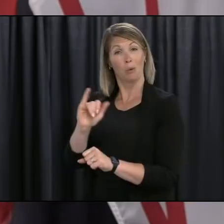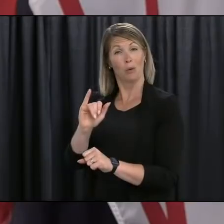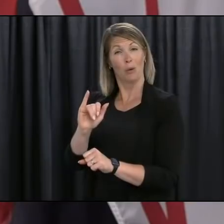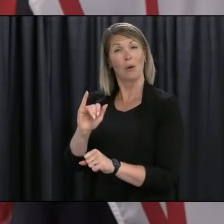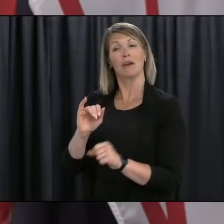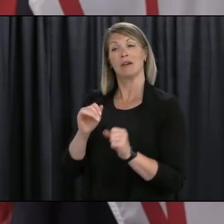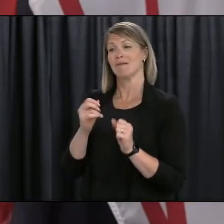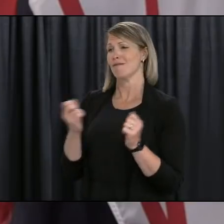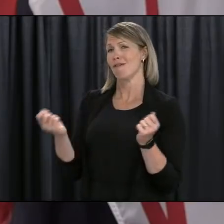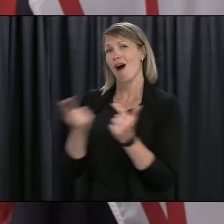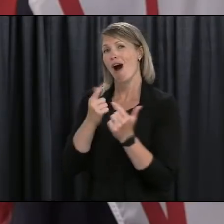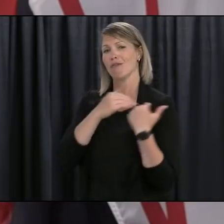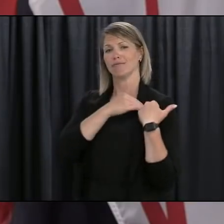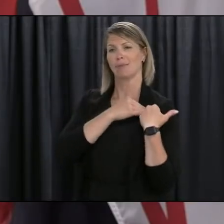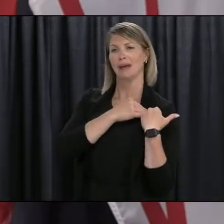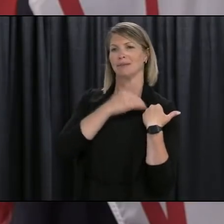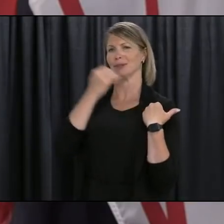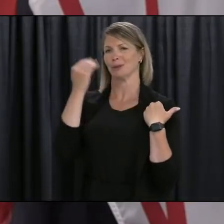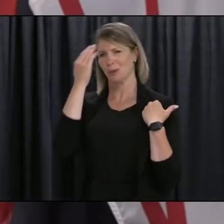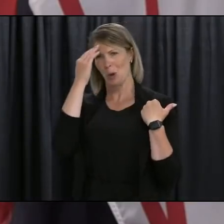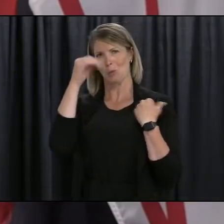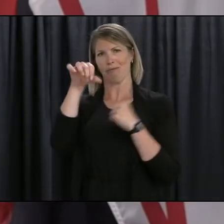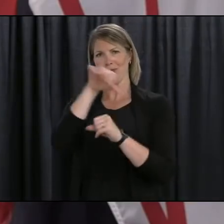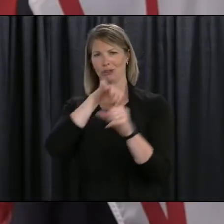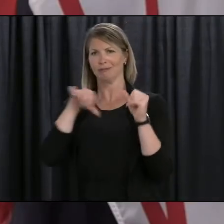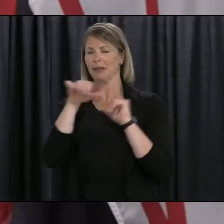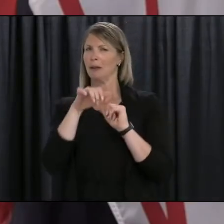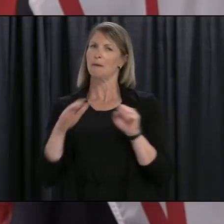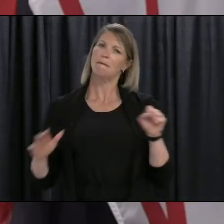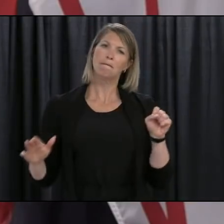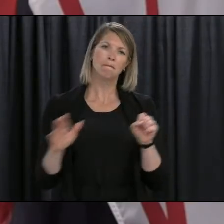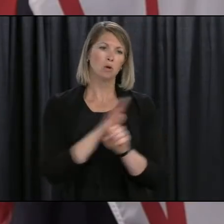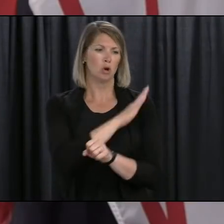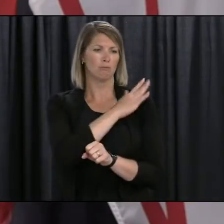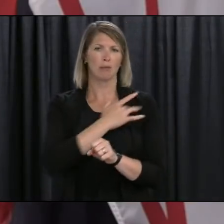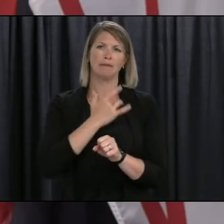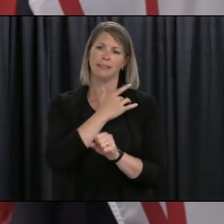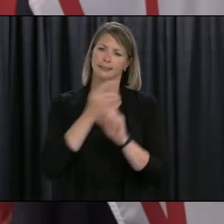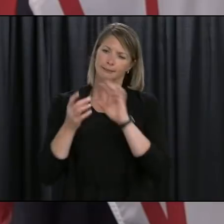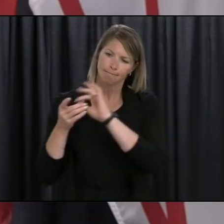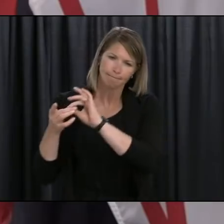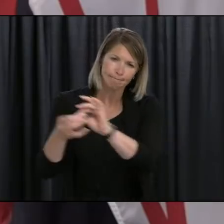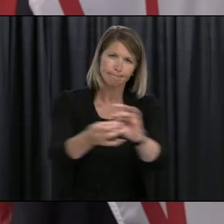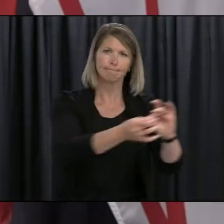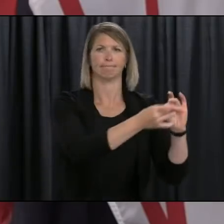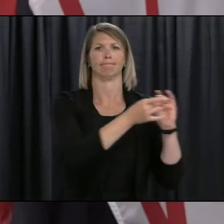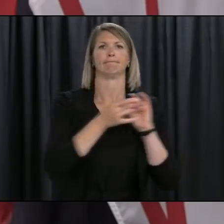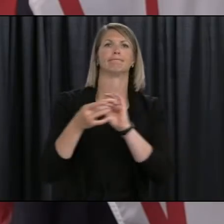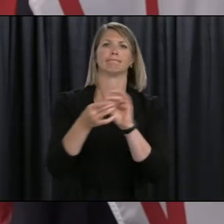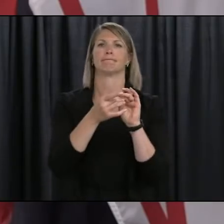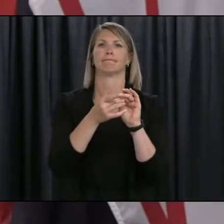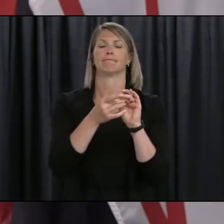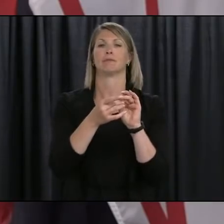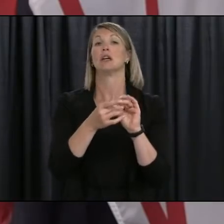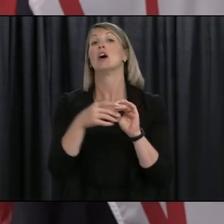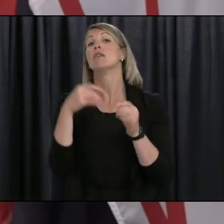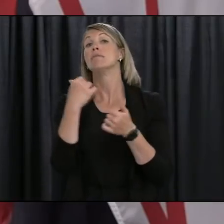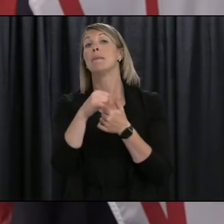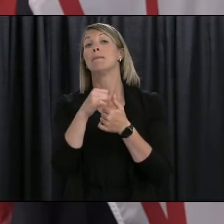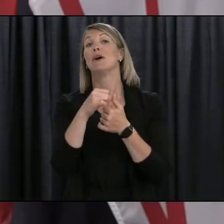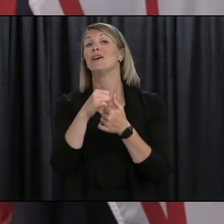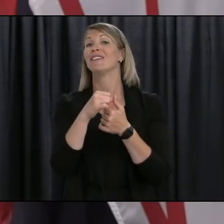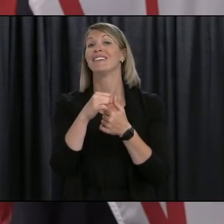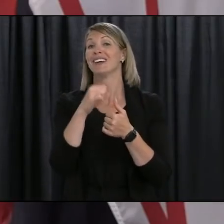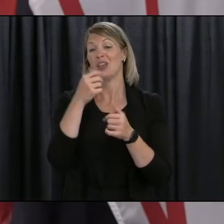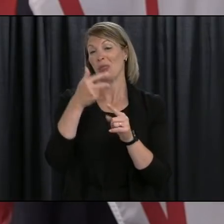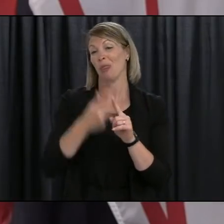follow those guidelines as well. So what I'm saying is the whole province must work very close together, never lose sight, because of what we are trying to